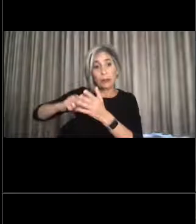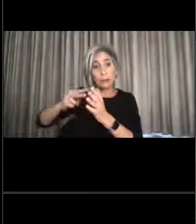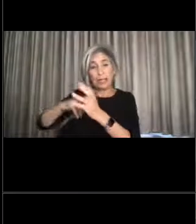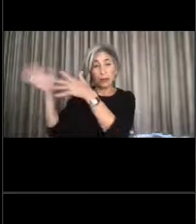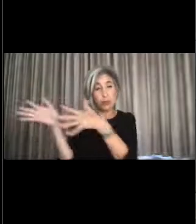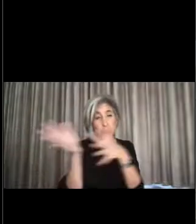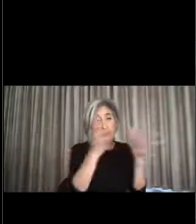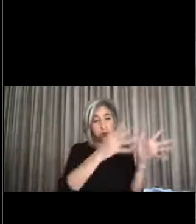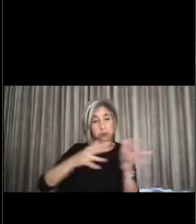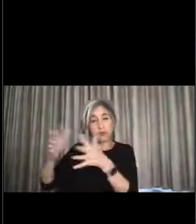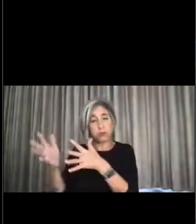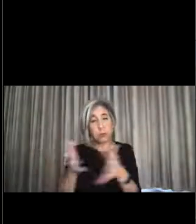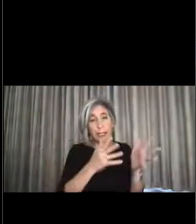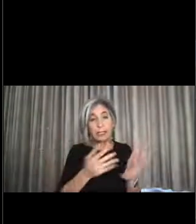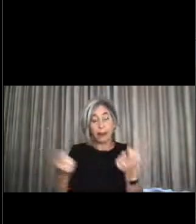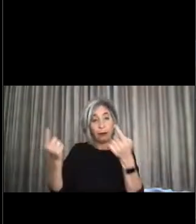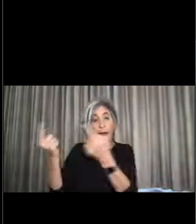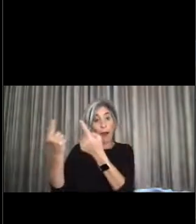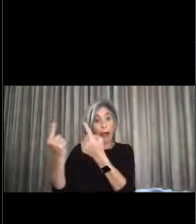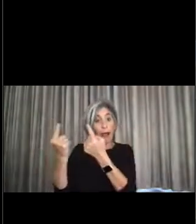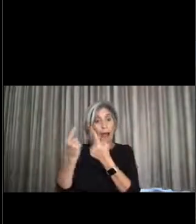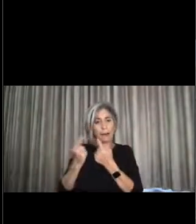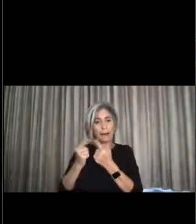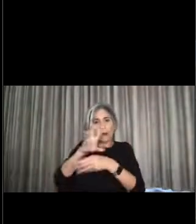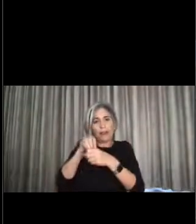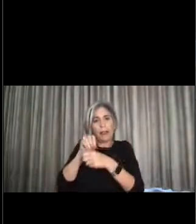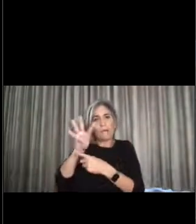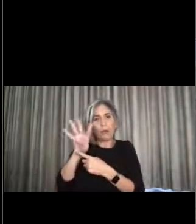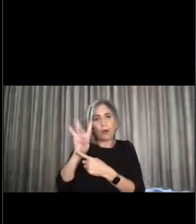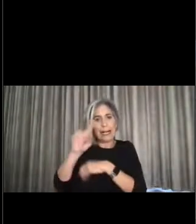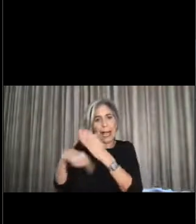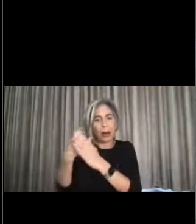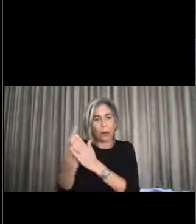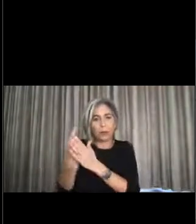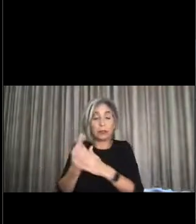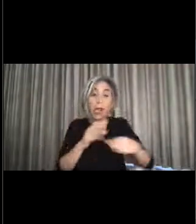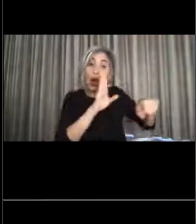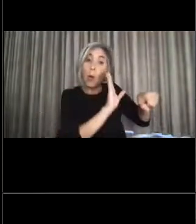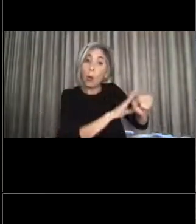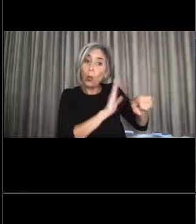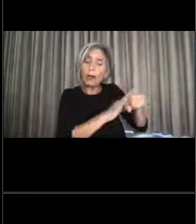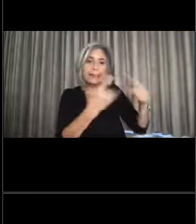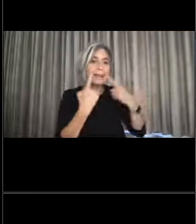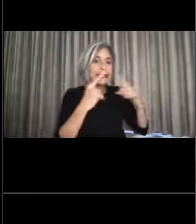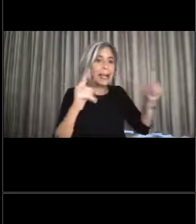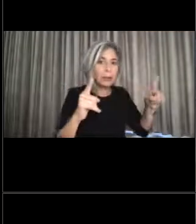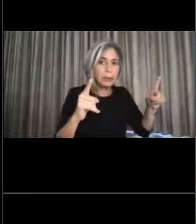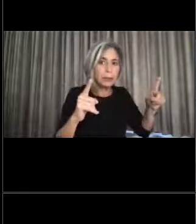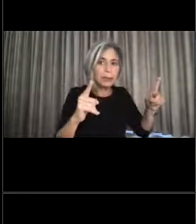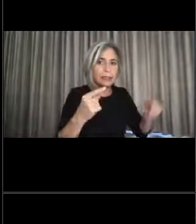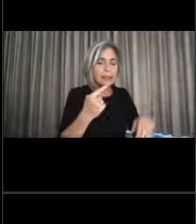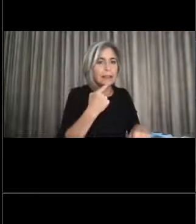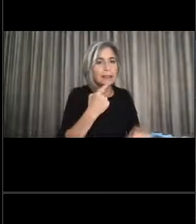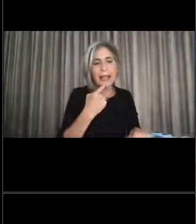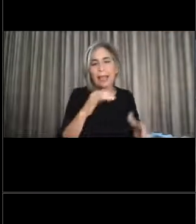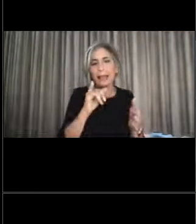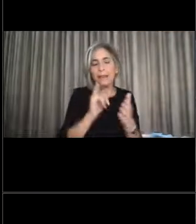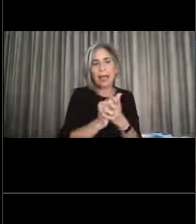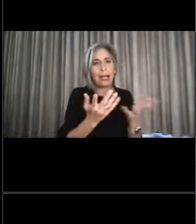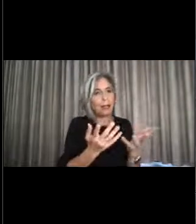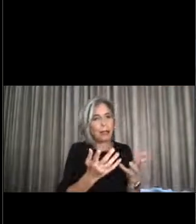specified area near us in the next 48 hours. A warning is an announcement that sustained winds are expected somewhere within the specified